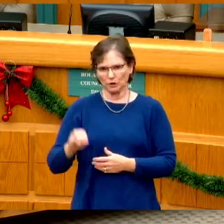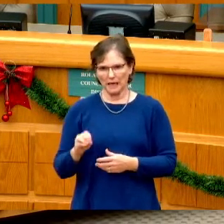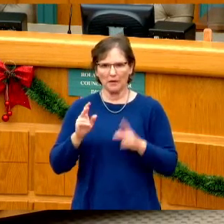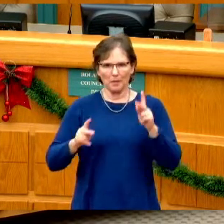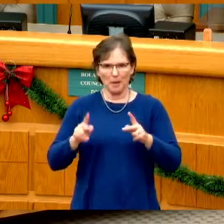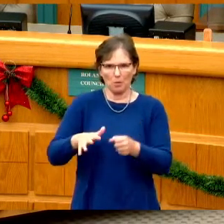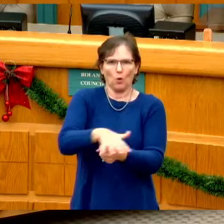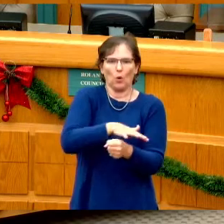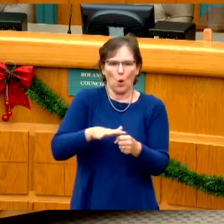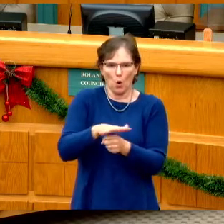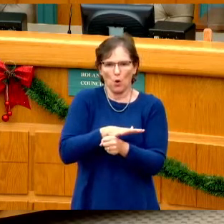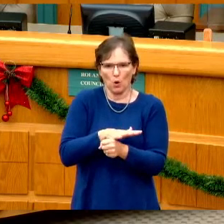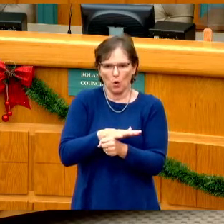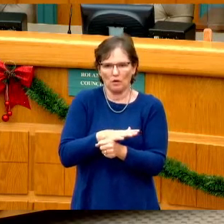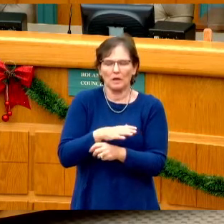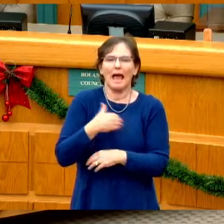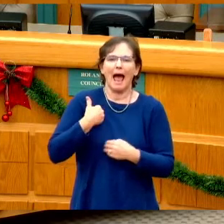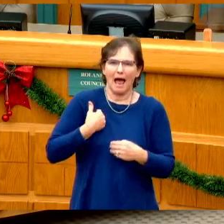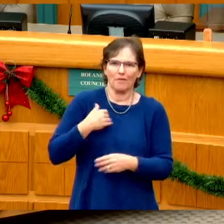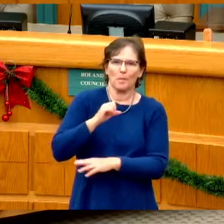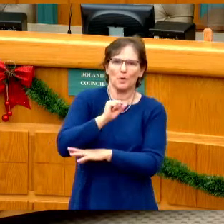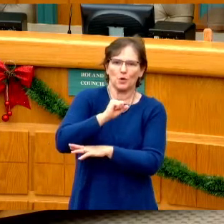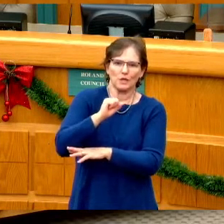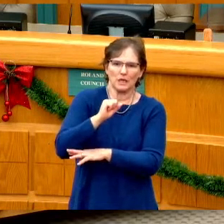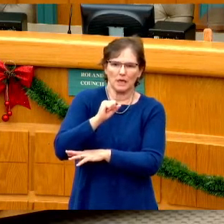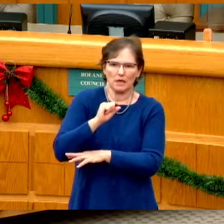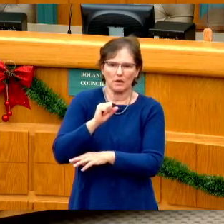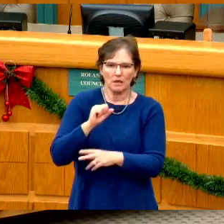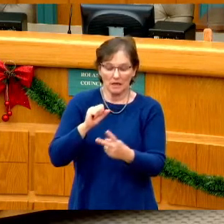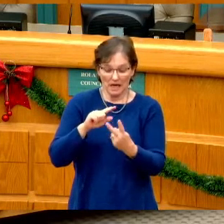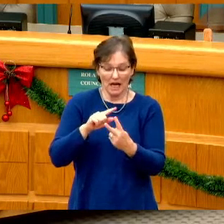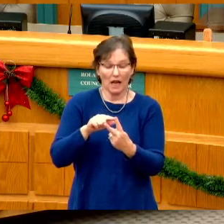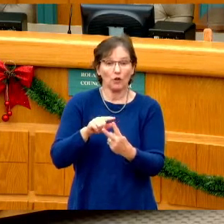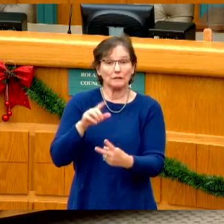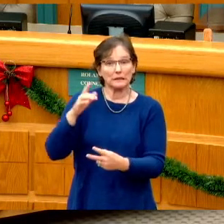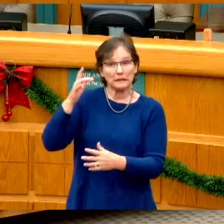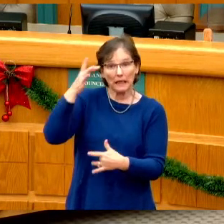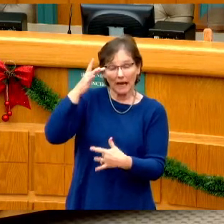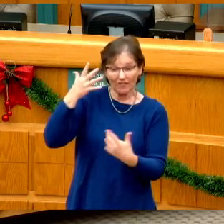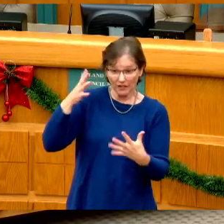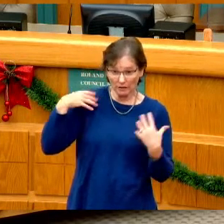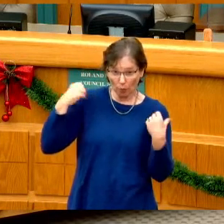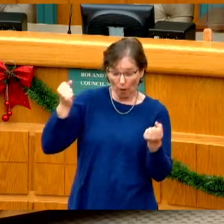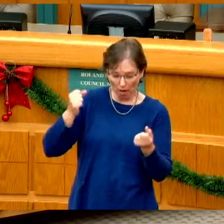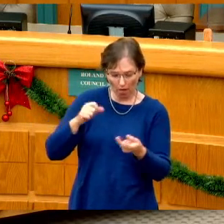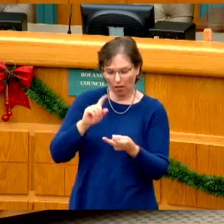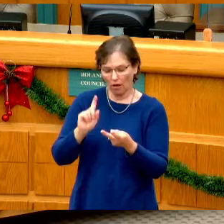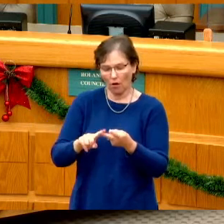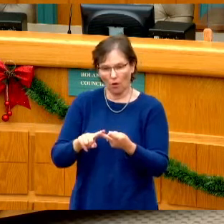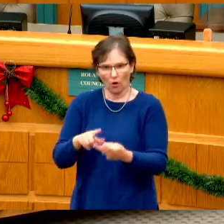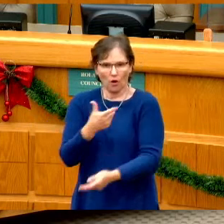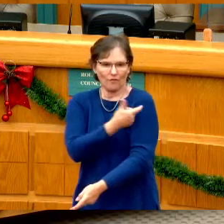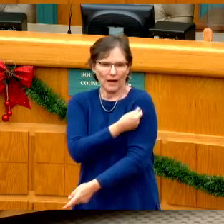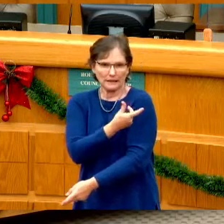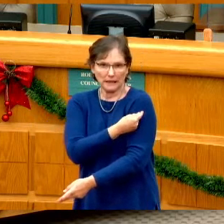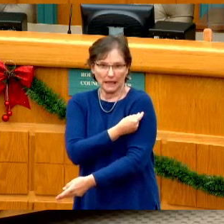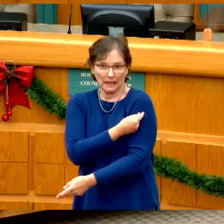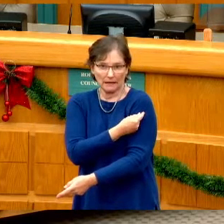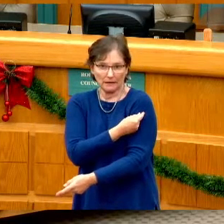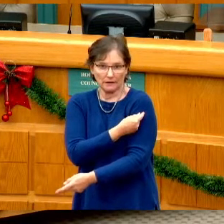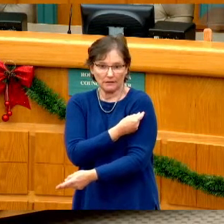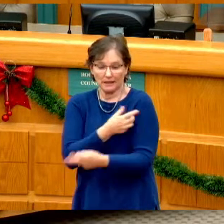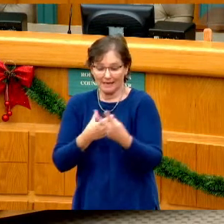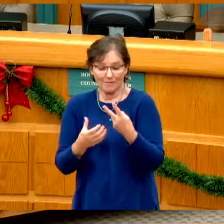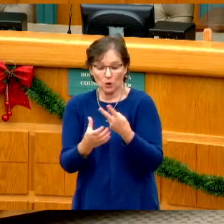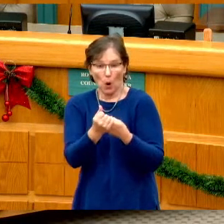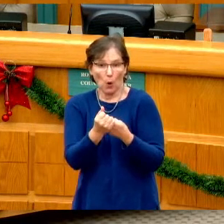or you've actually gotten coronavirus in 70 or more percent of the population. So until then,